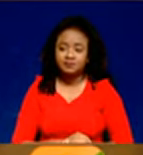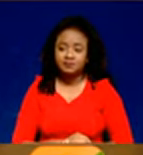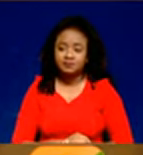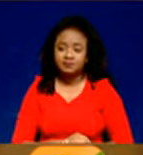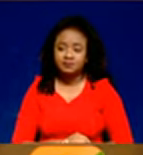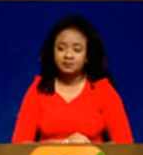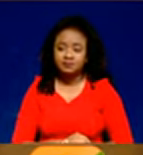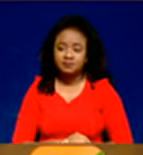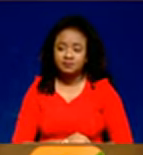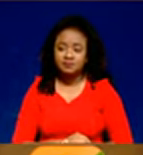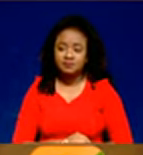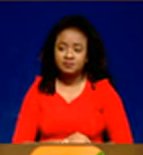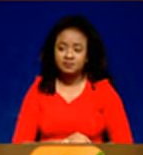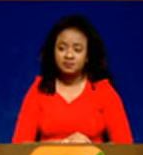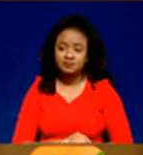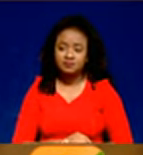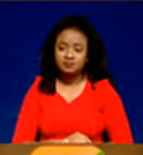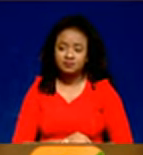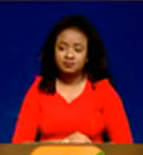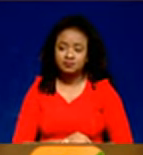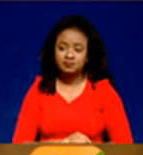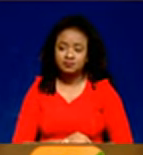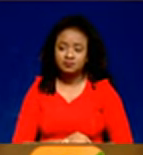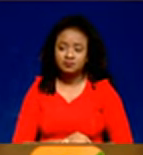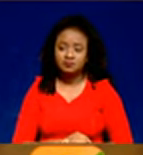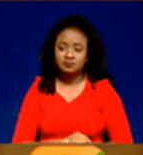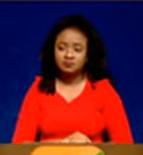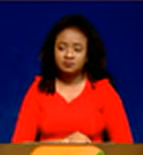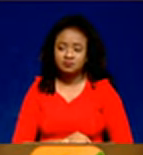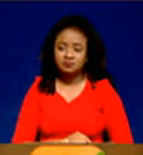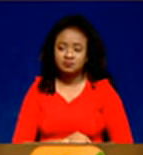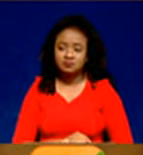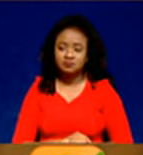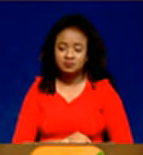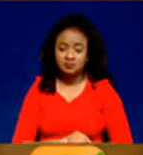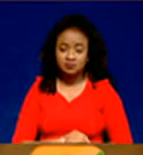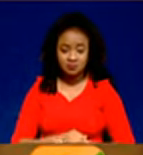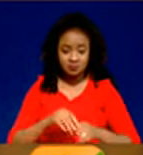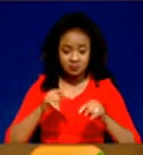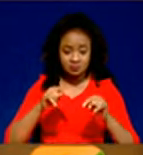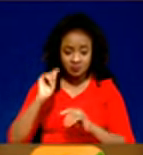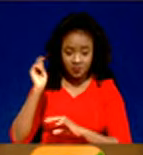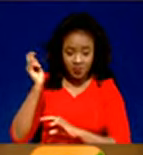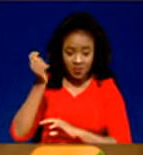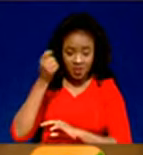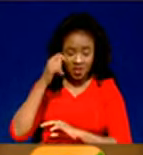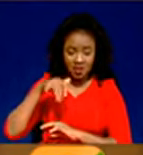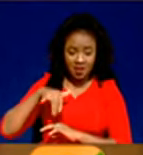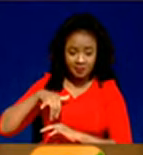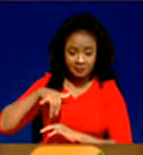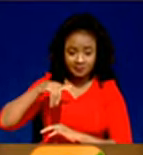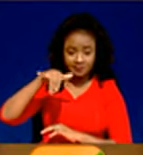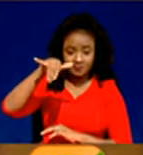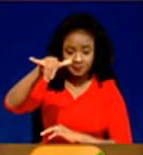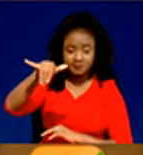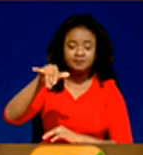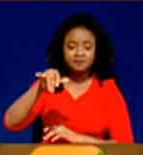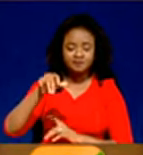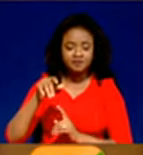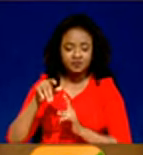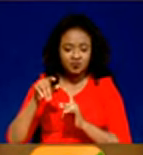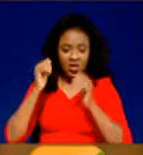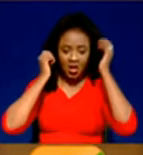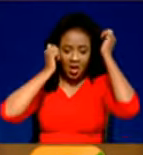The Kenya Air Force has constituted and dispatched an air investigation team